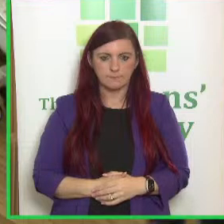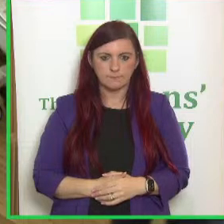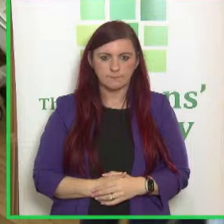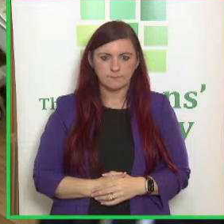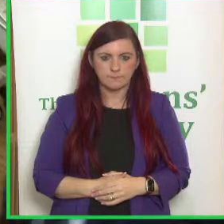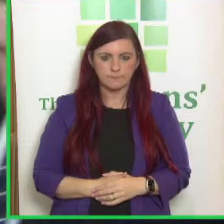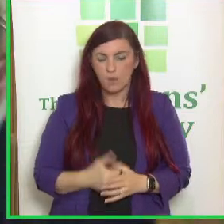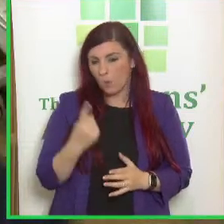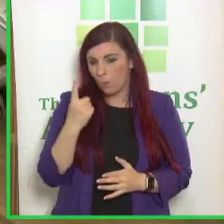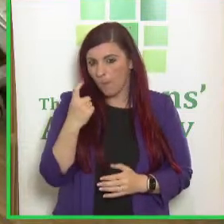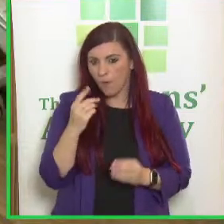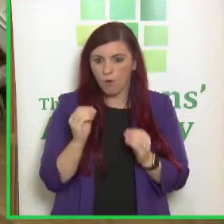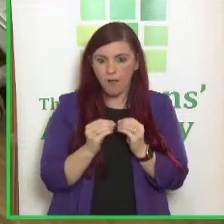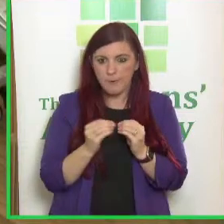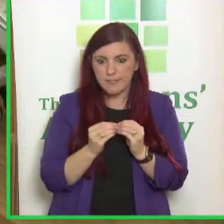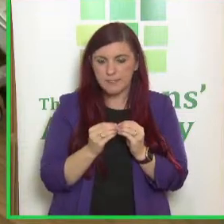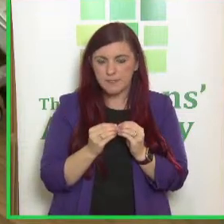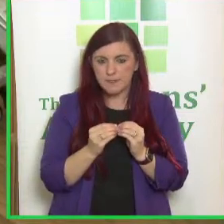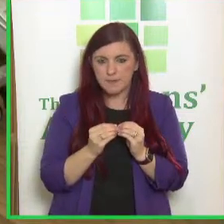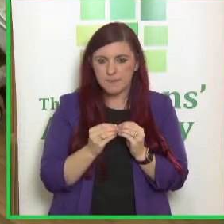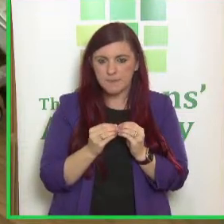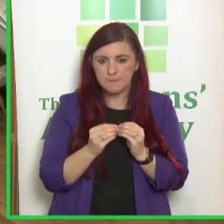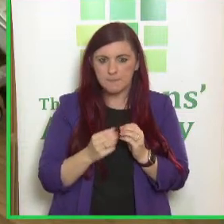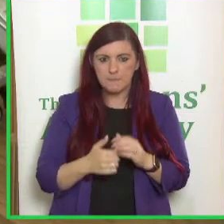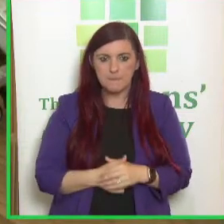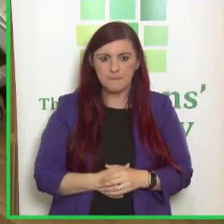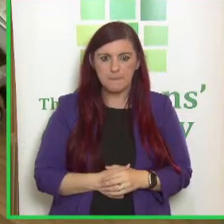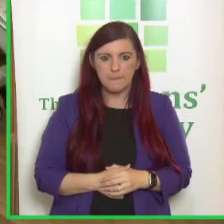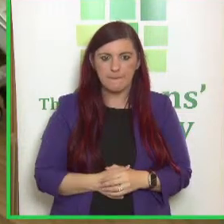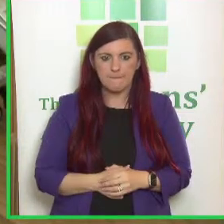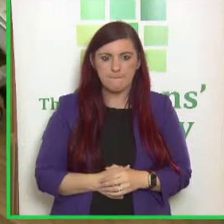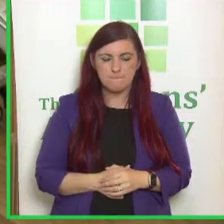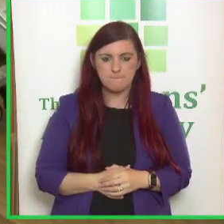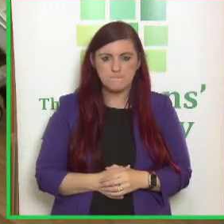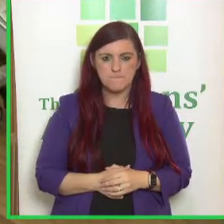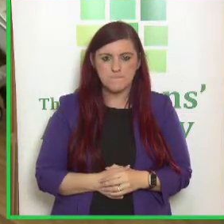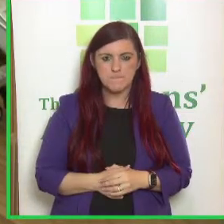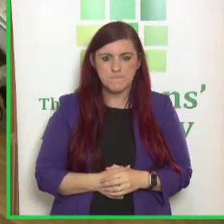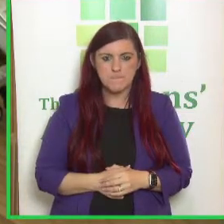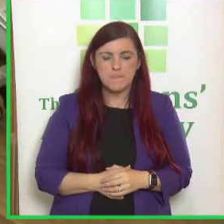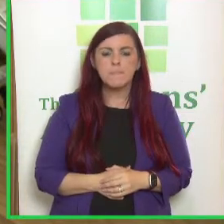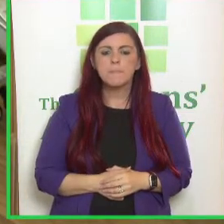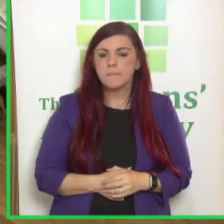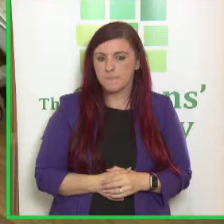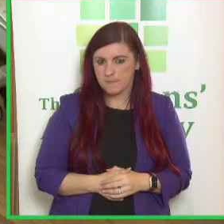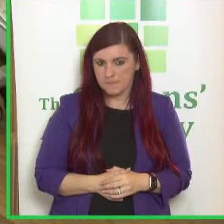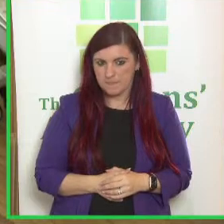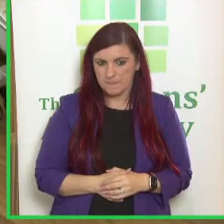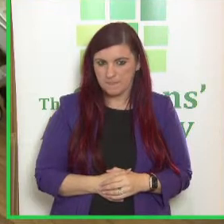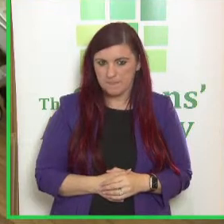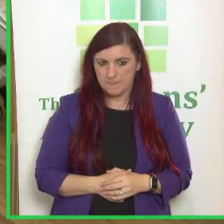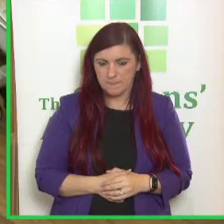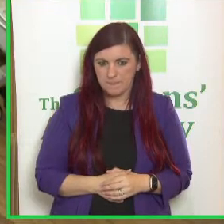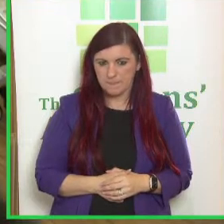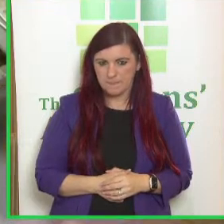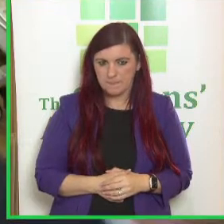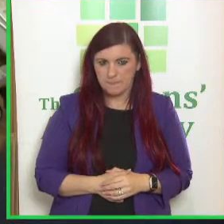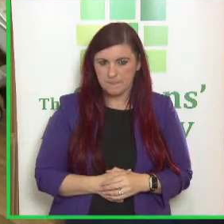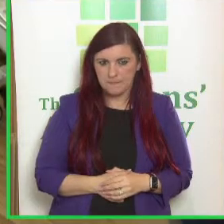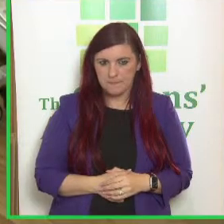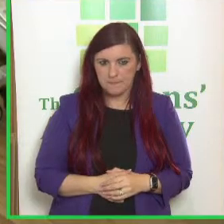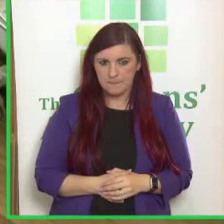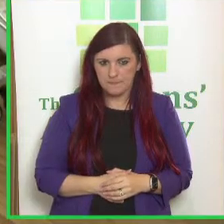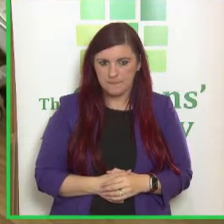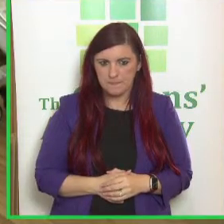I'm going to take one more comment, Minister, and then we might take those two questions. Thank you very much. Again,